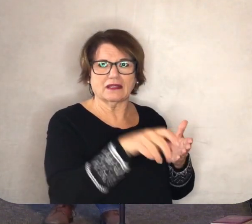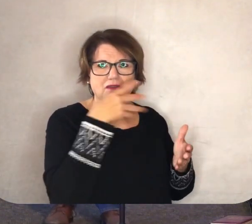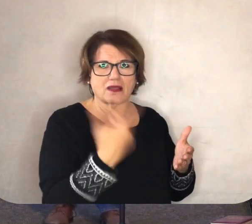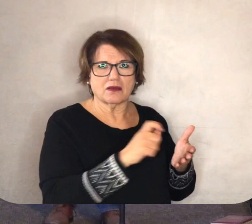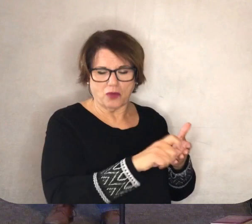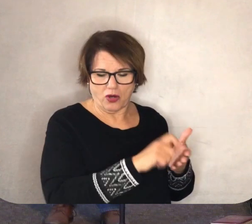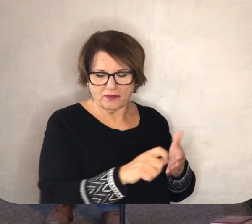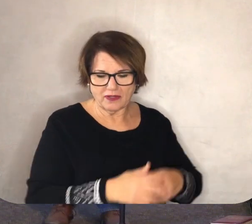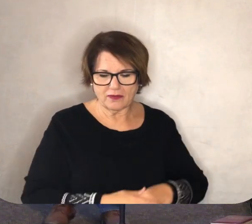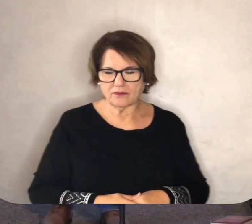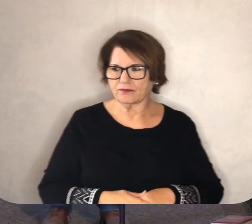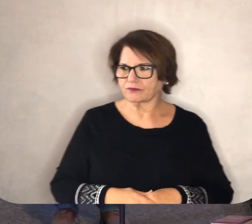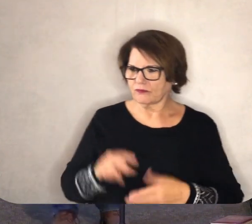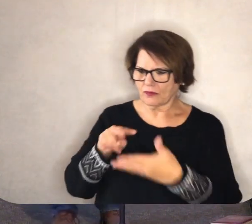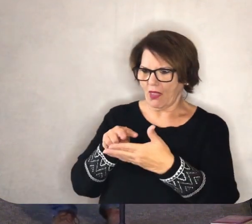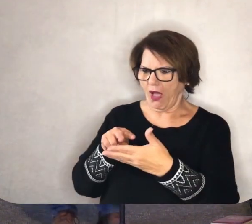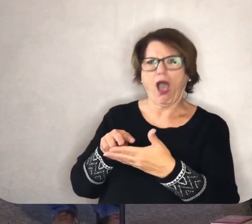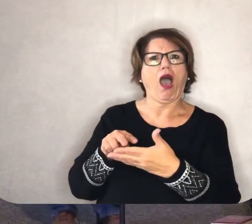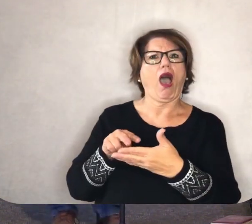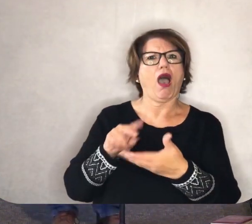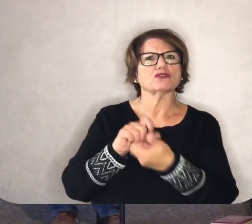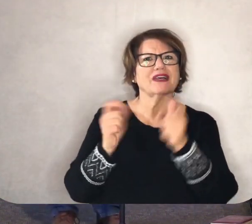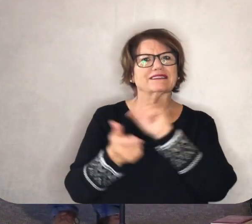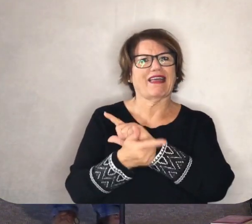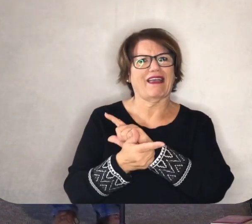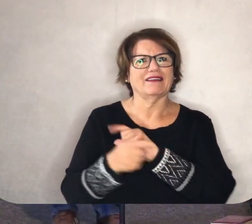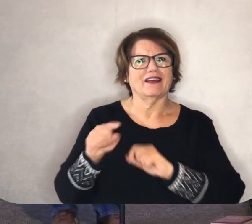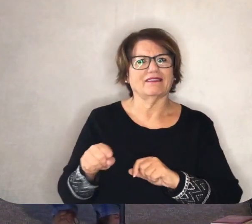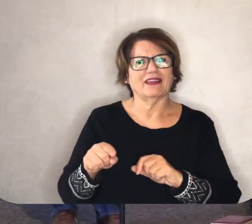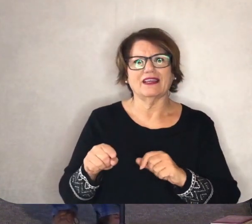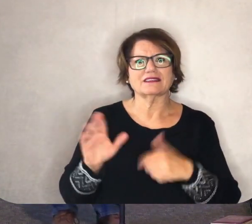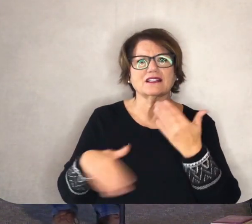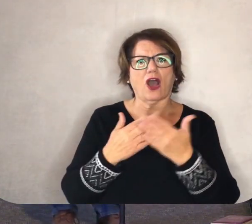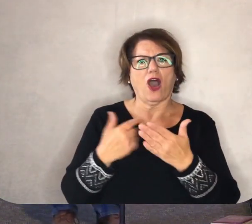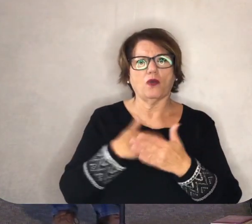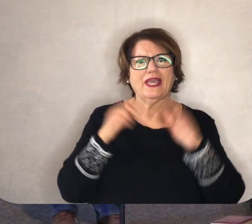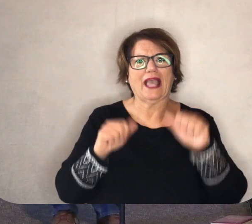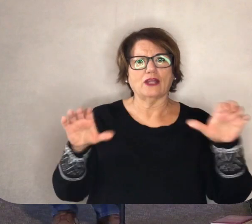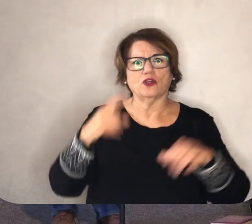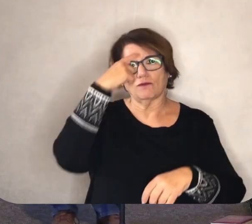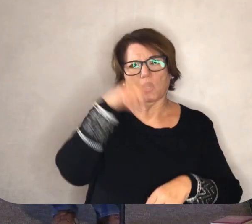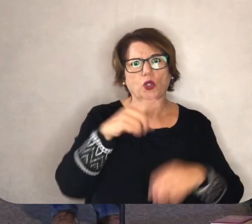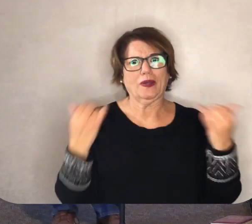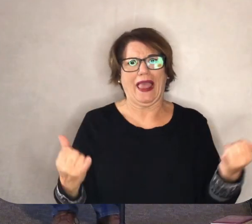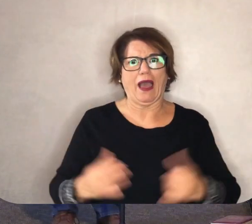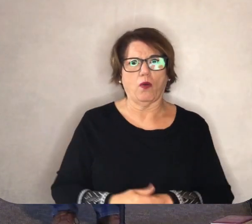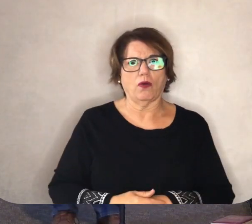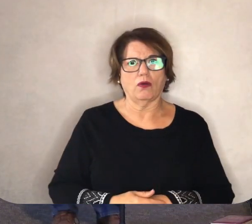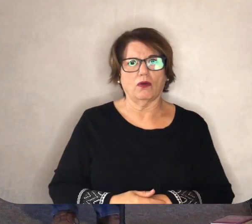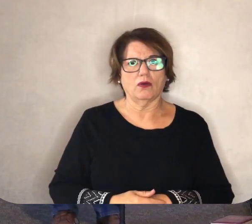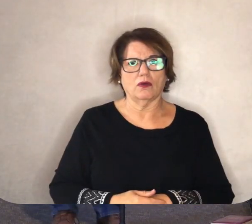marveling. Translated, the note read, "This is all we can do for you now."